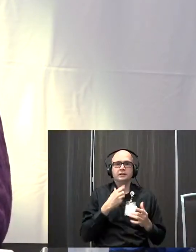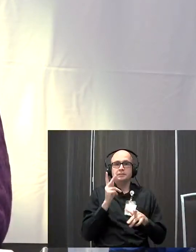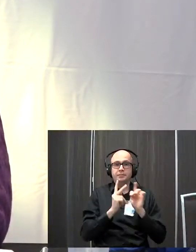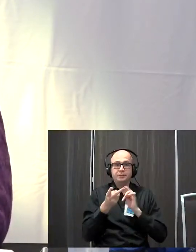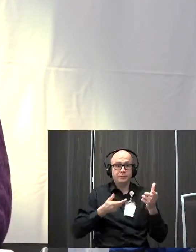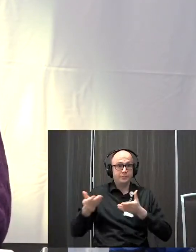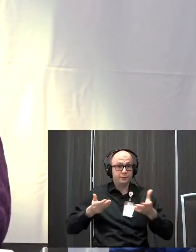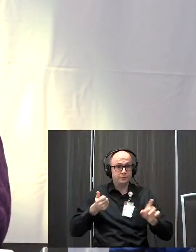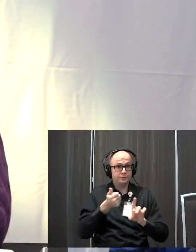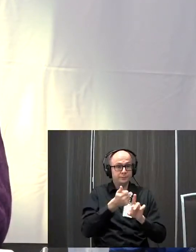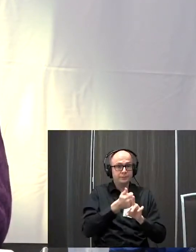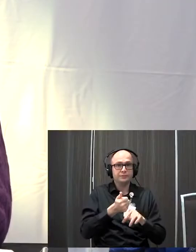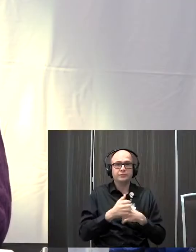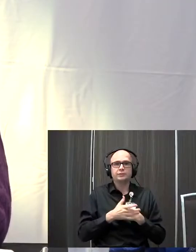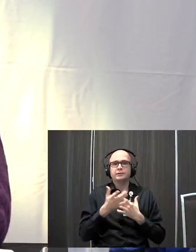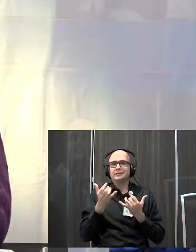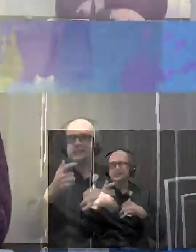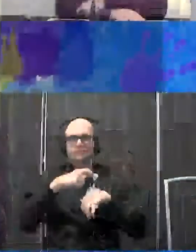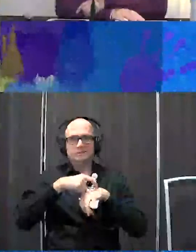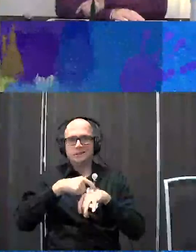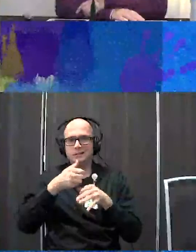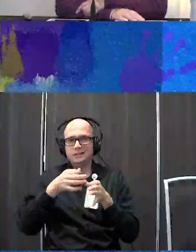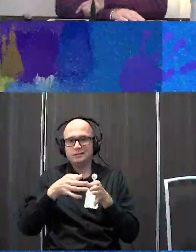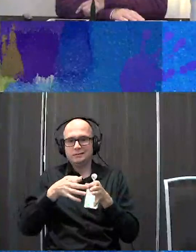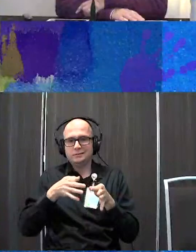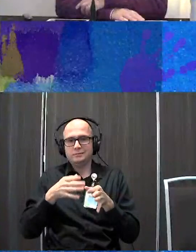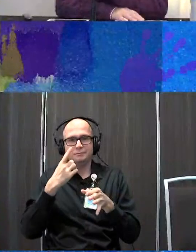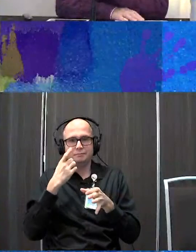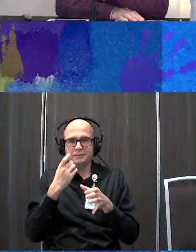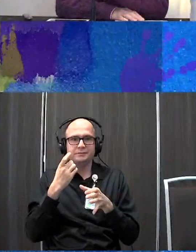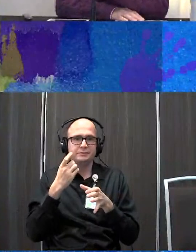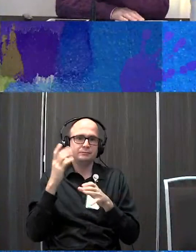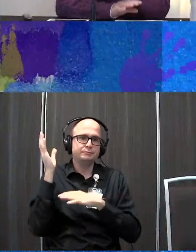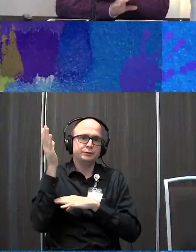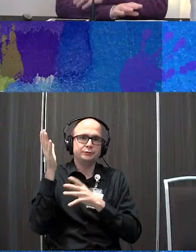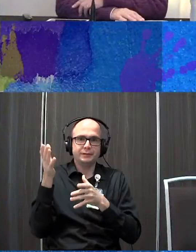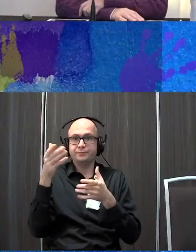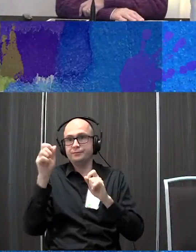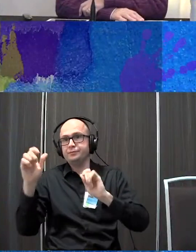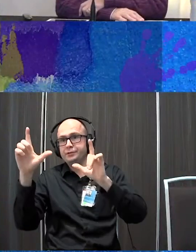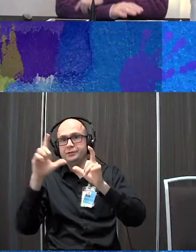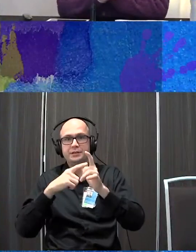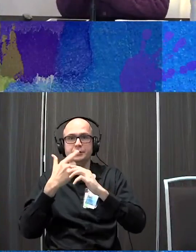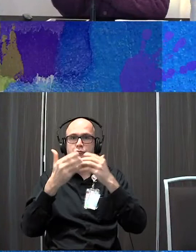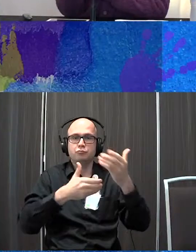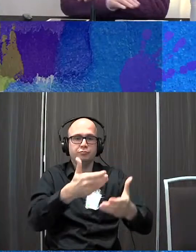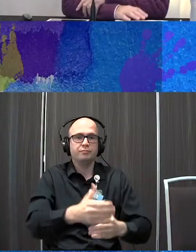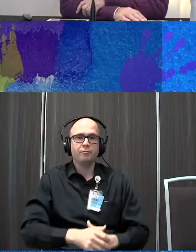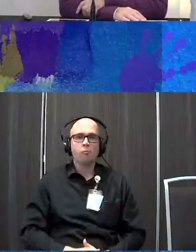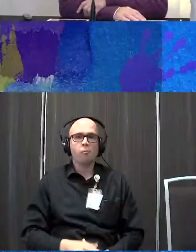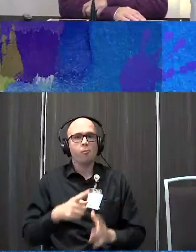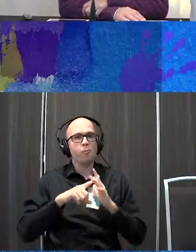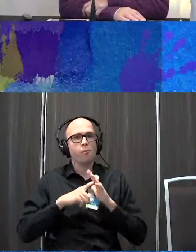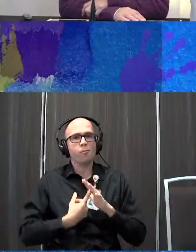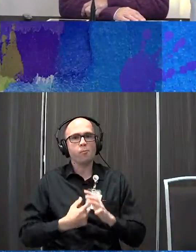introduce themselves. We are a little on a time delay for one of our presenters, but we'll have who's here and then we'll kind of go with the flow. So let's start,